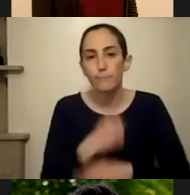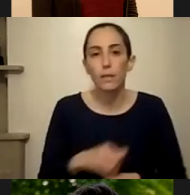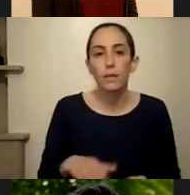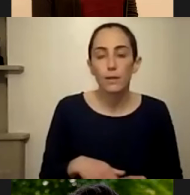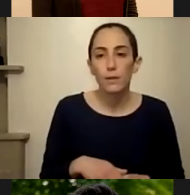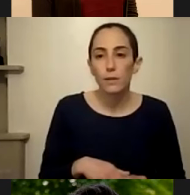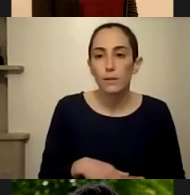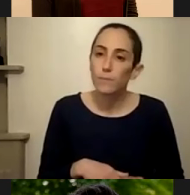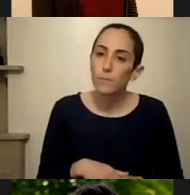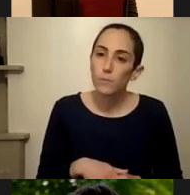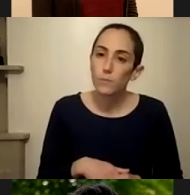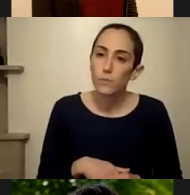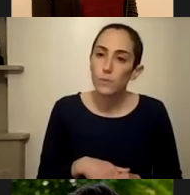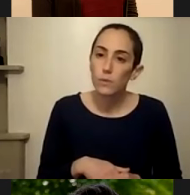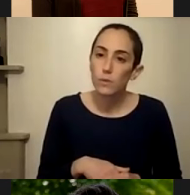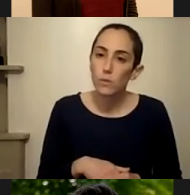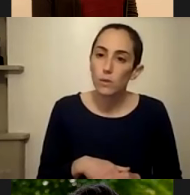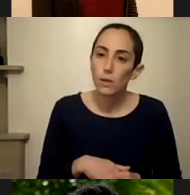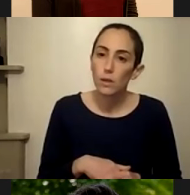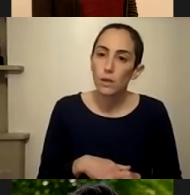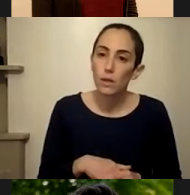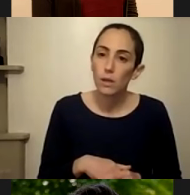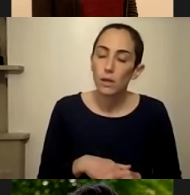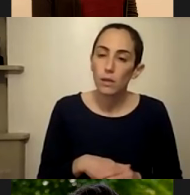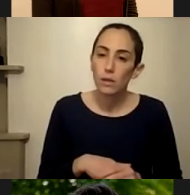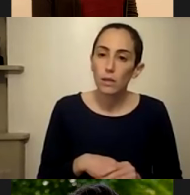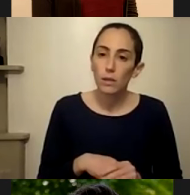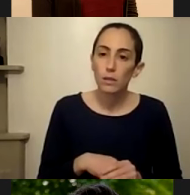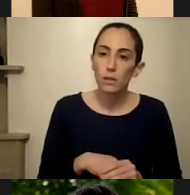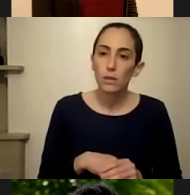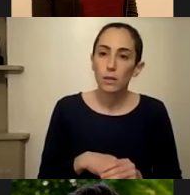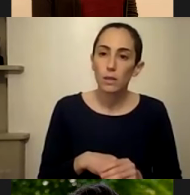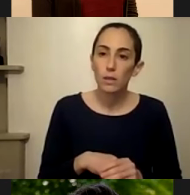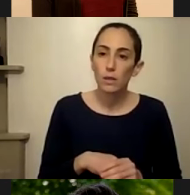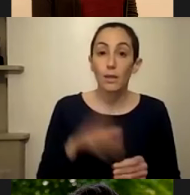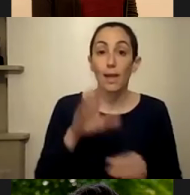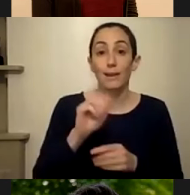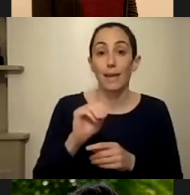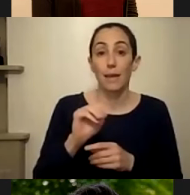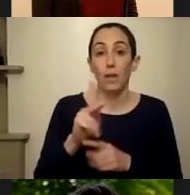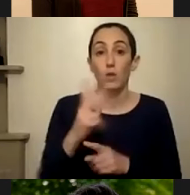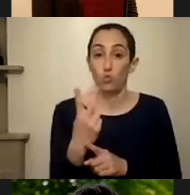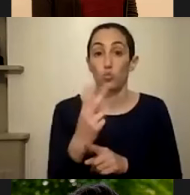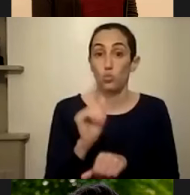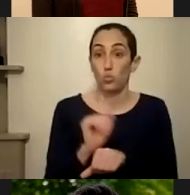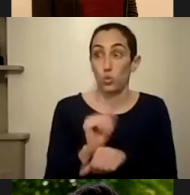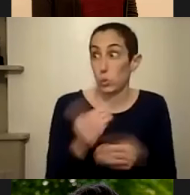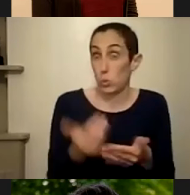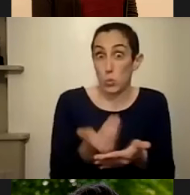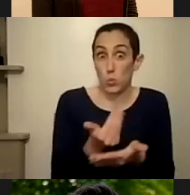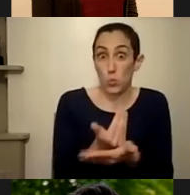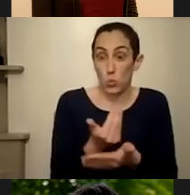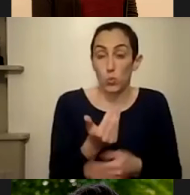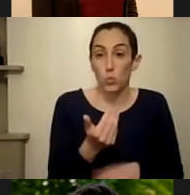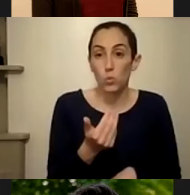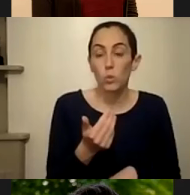So I just heard this CAMK2 work today. So we submitted a paper